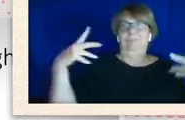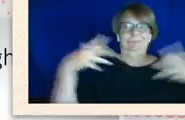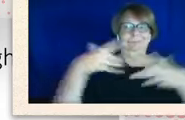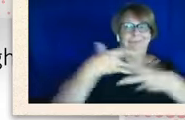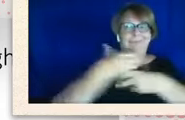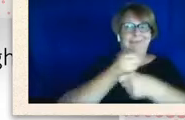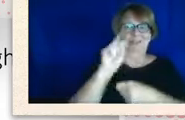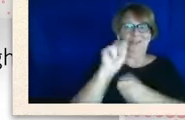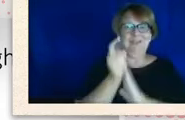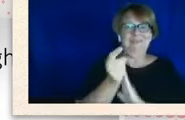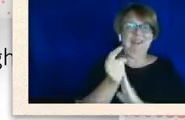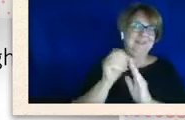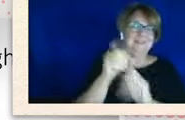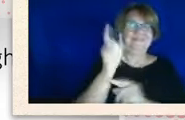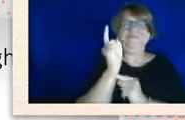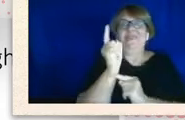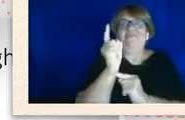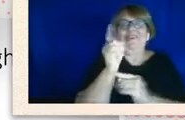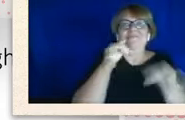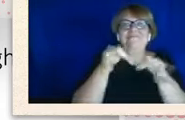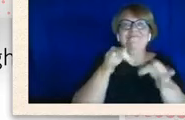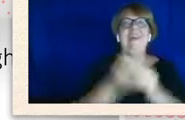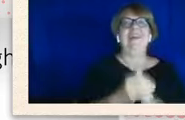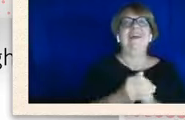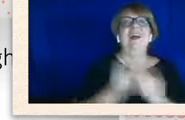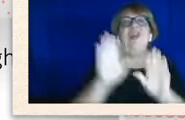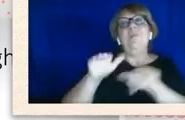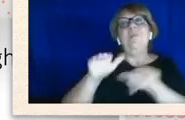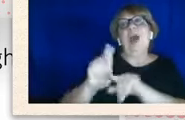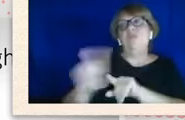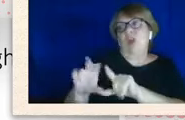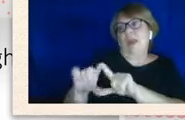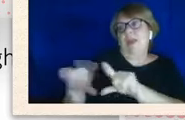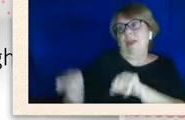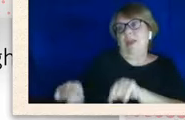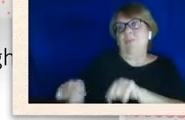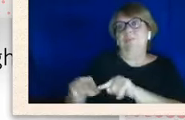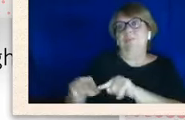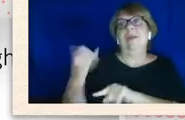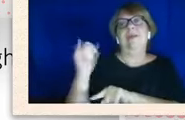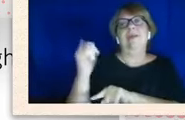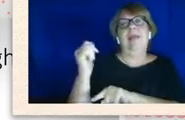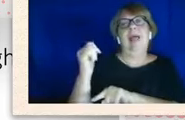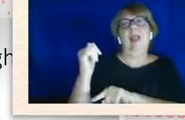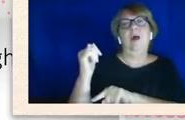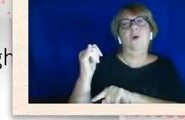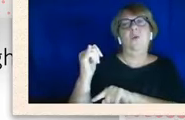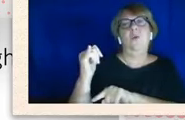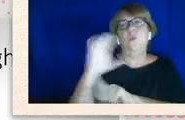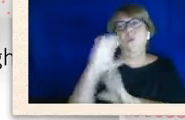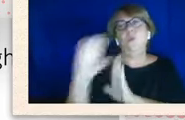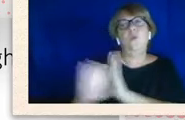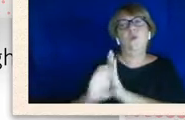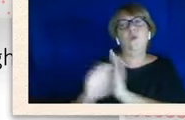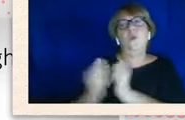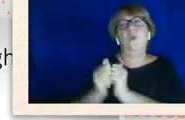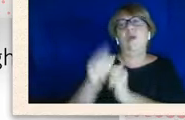1 minute here. At the bottom right-hand corner of this slide is a yellow image with a ballot box